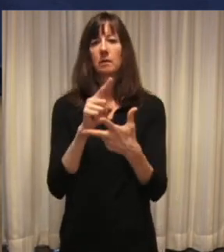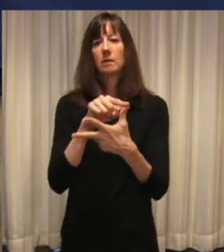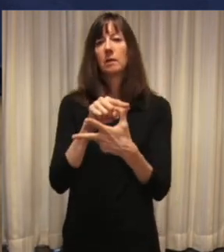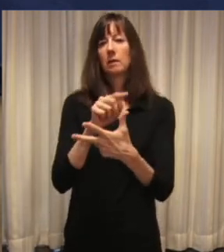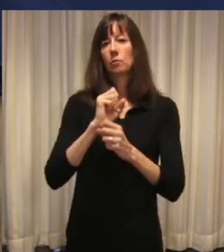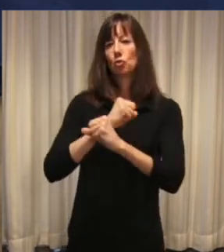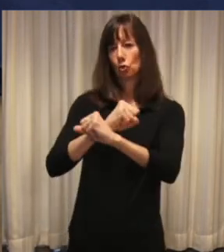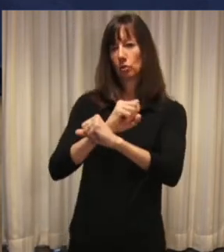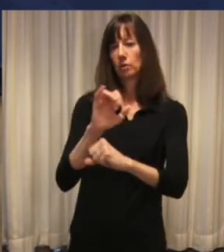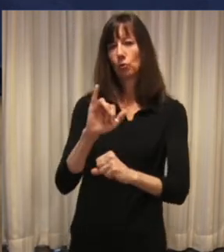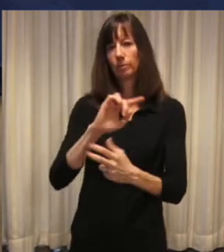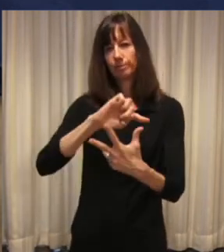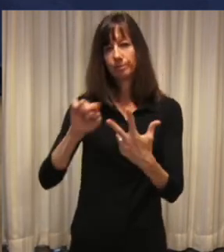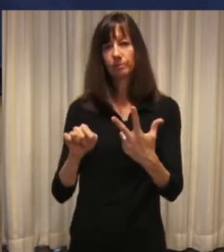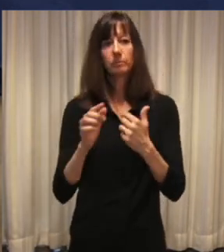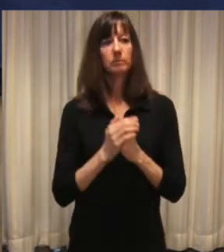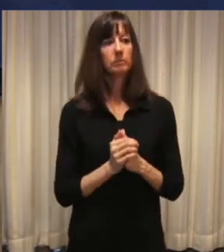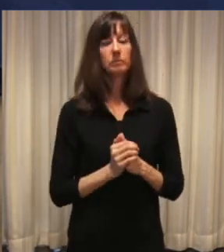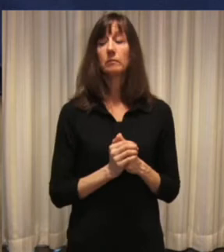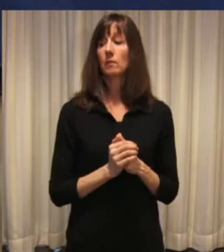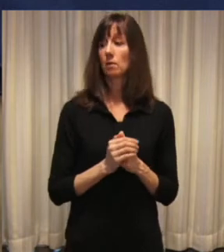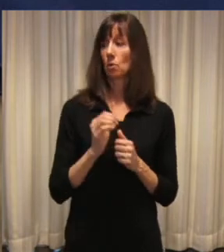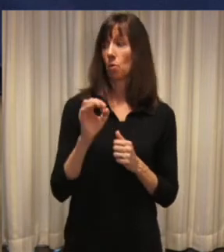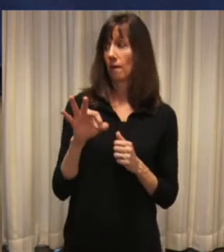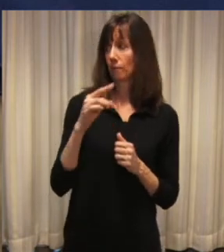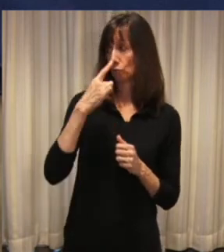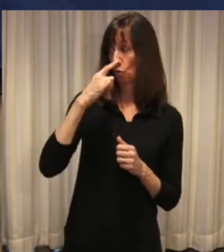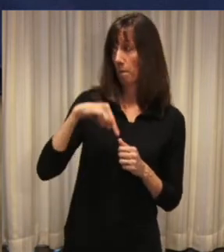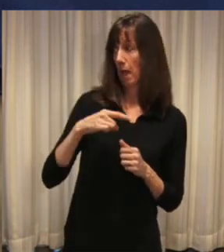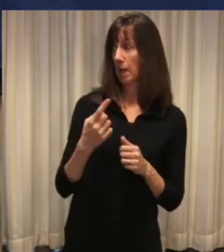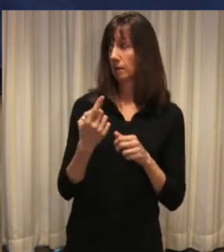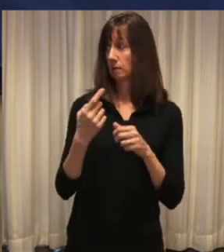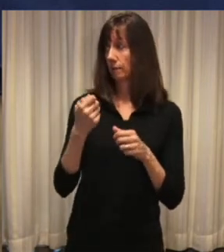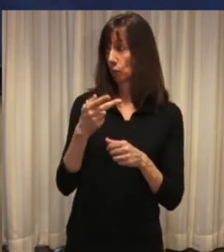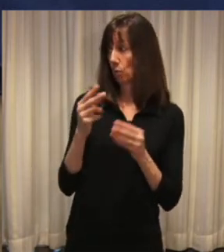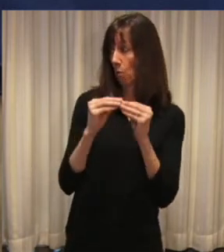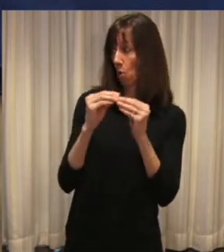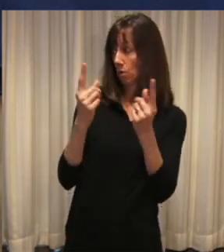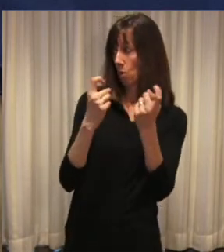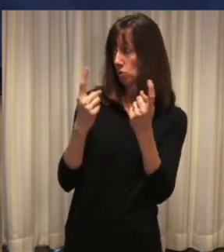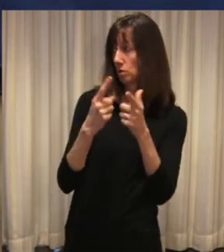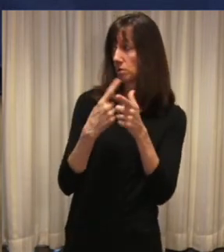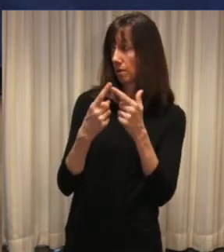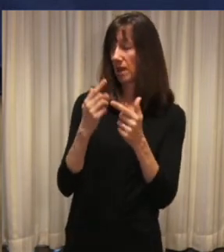We'll take a few more, and then I know you probably got to run. That's fine. All right.